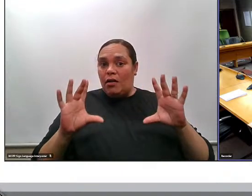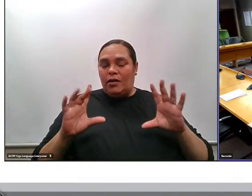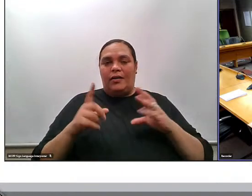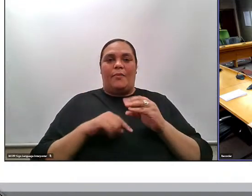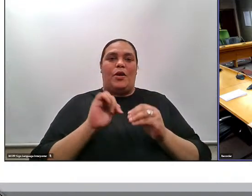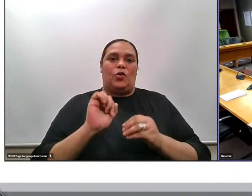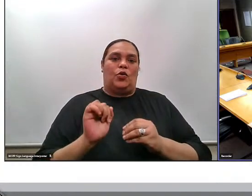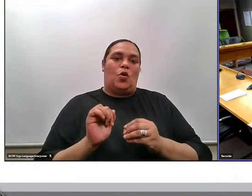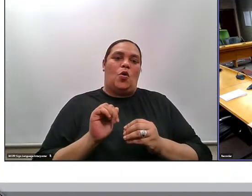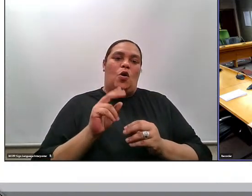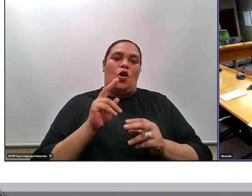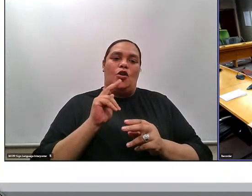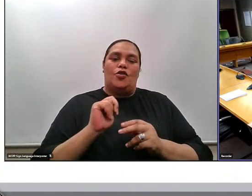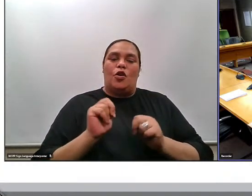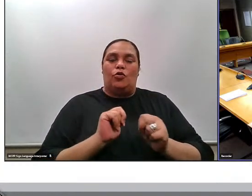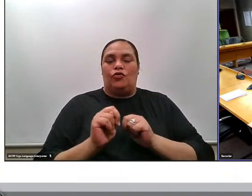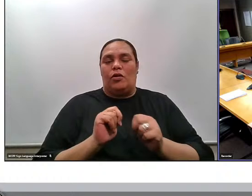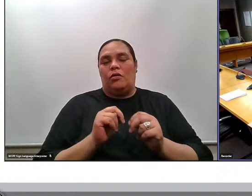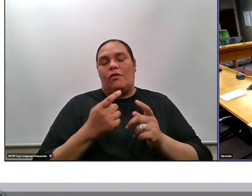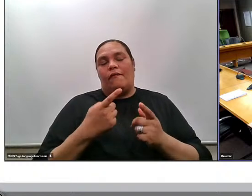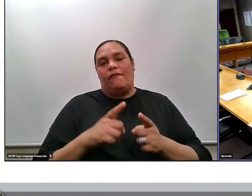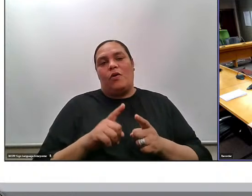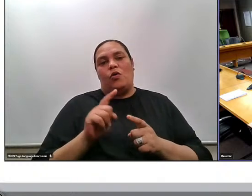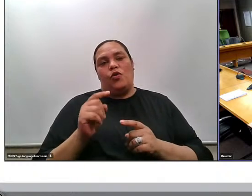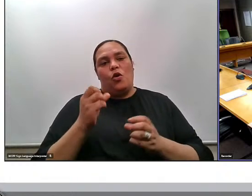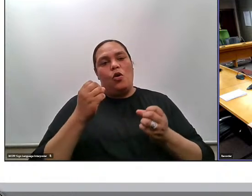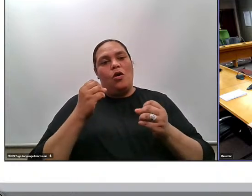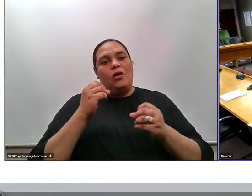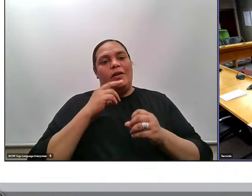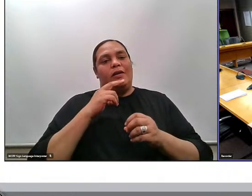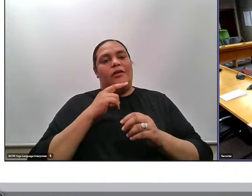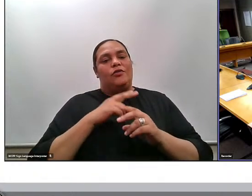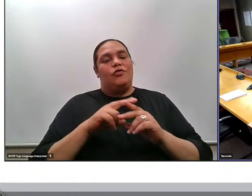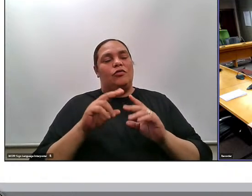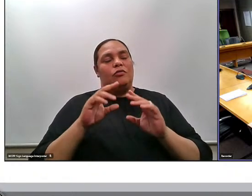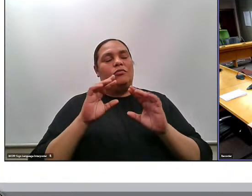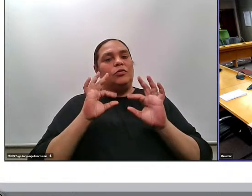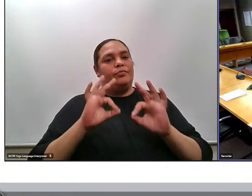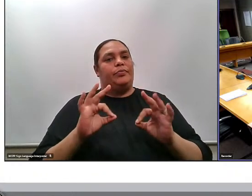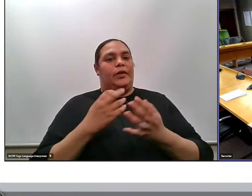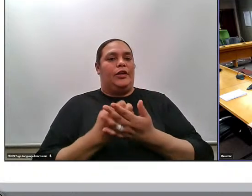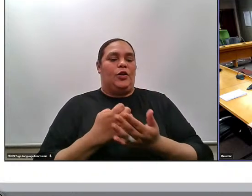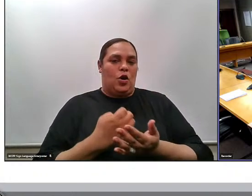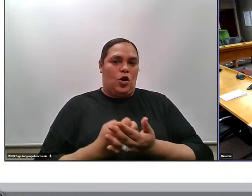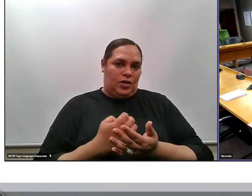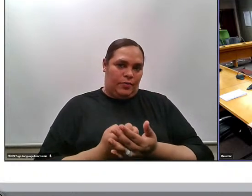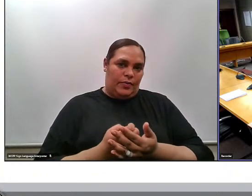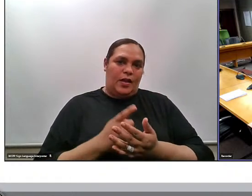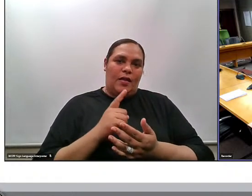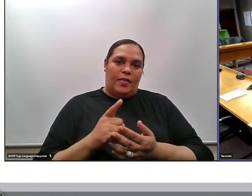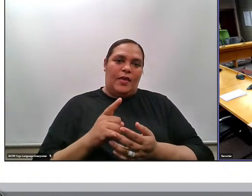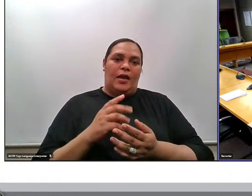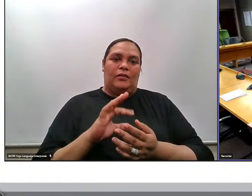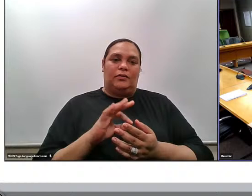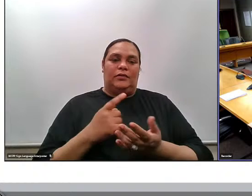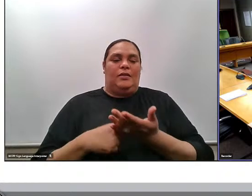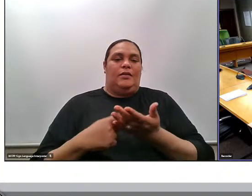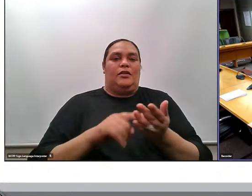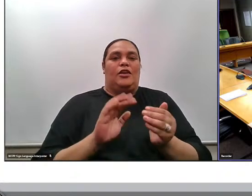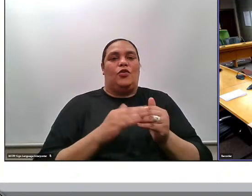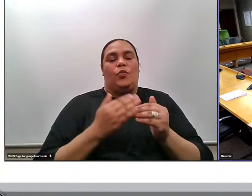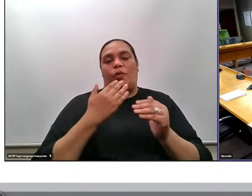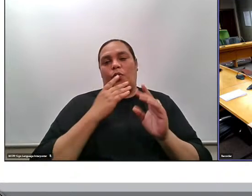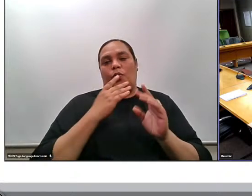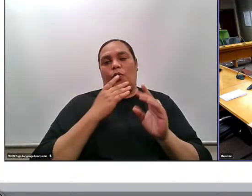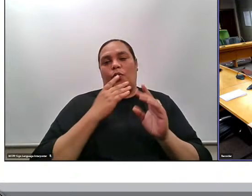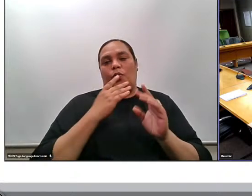the notion of the informal economy that has been a perpetual discussion with the